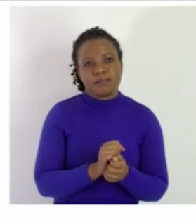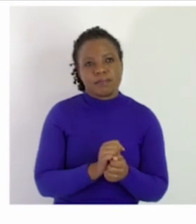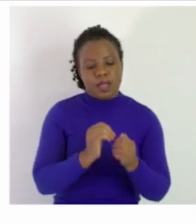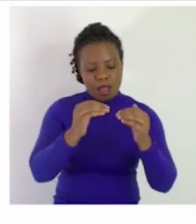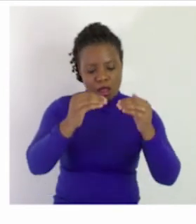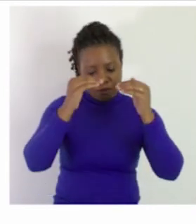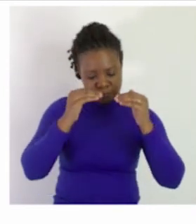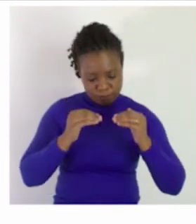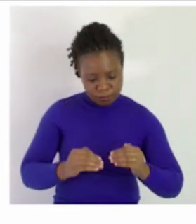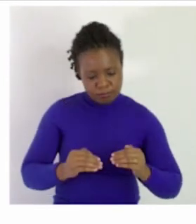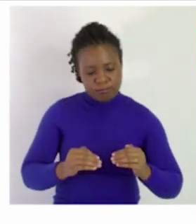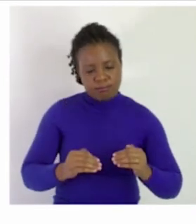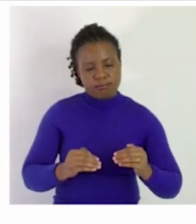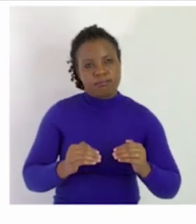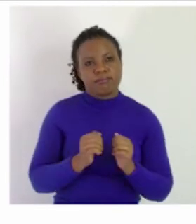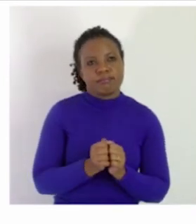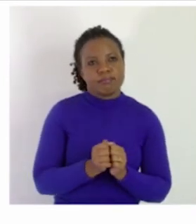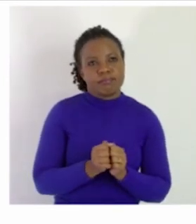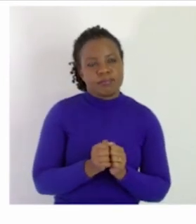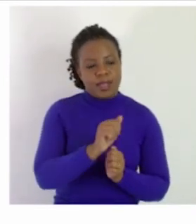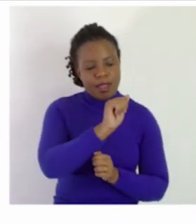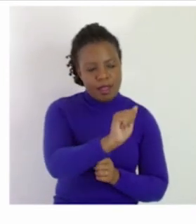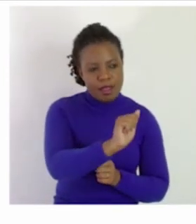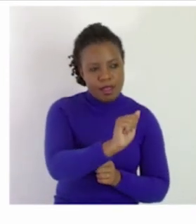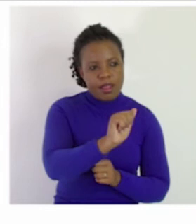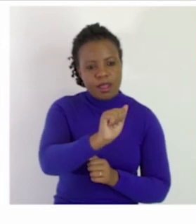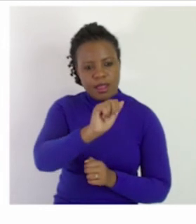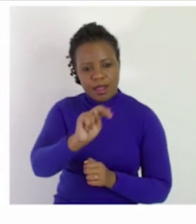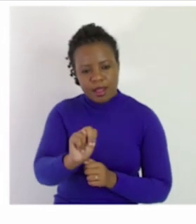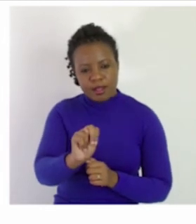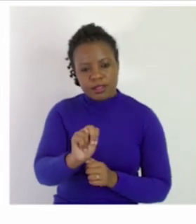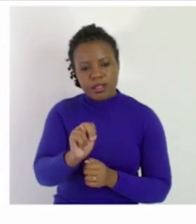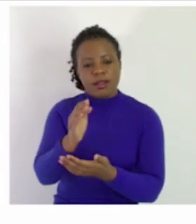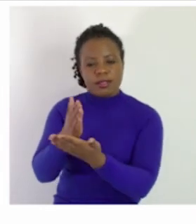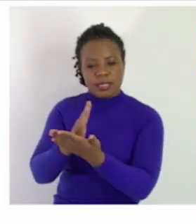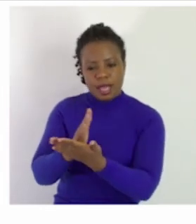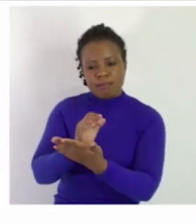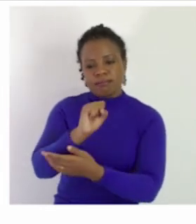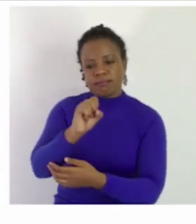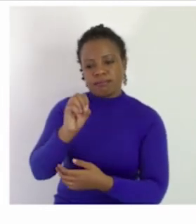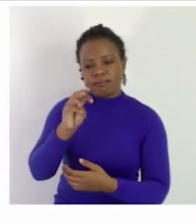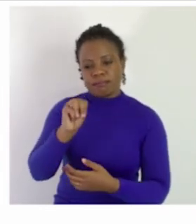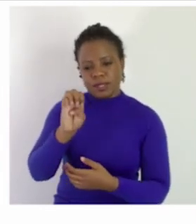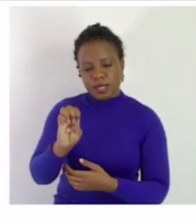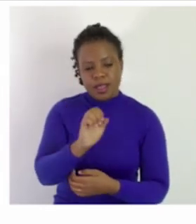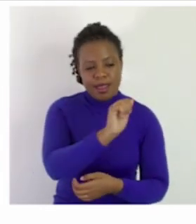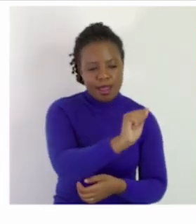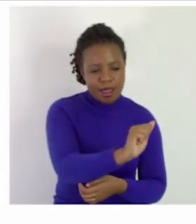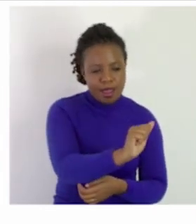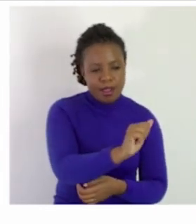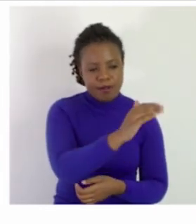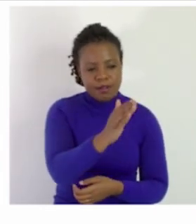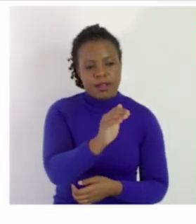there, it says a, an, and some. A,